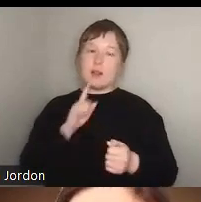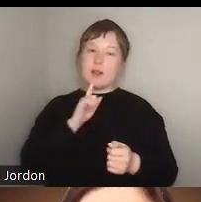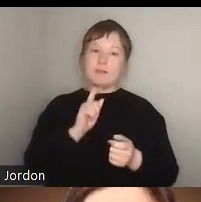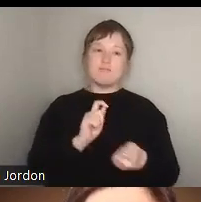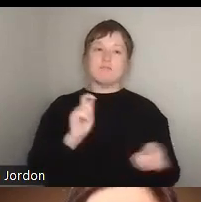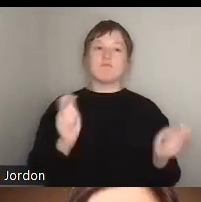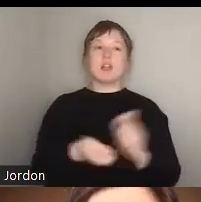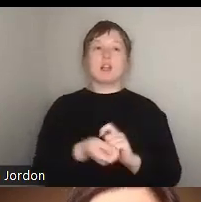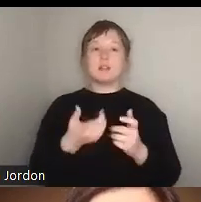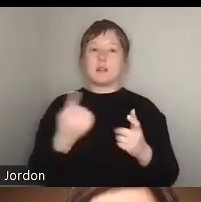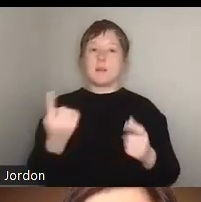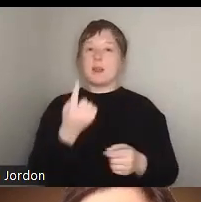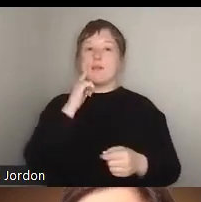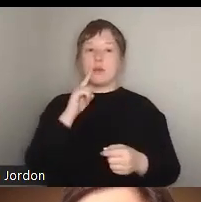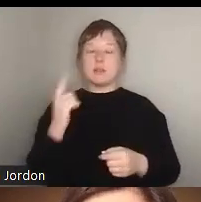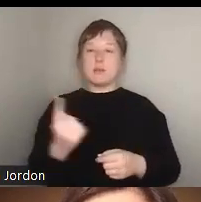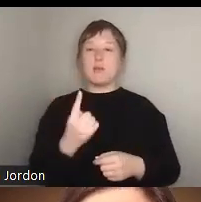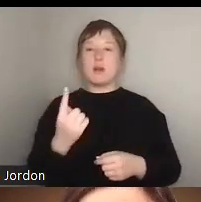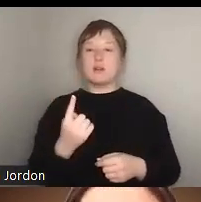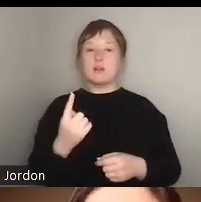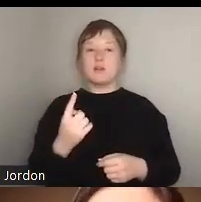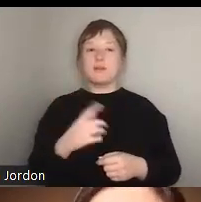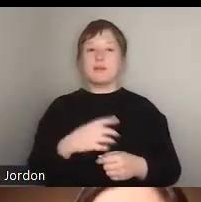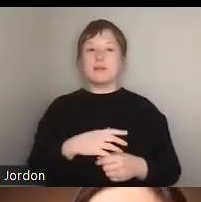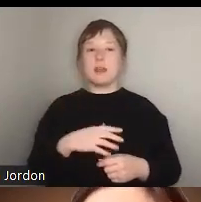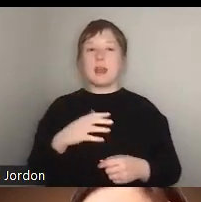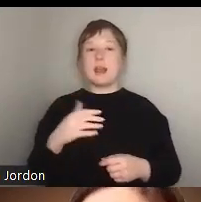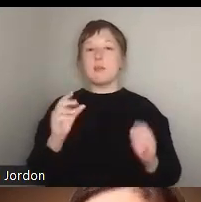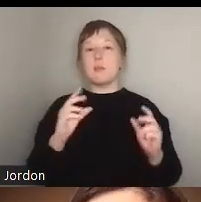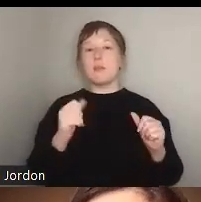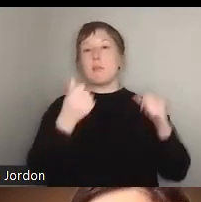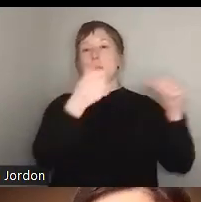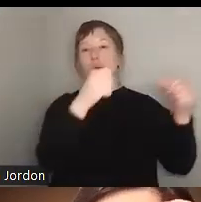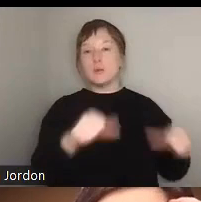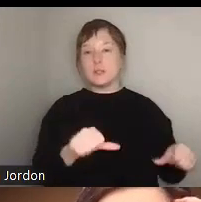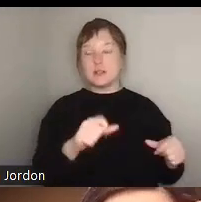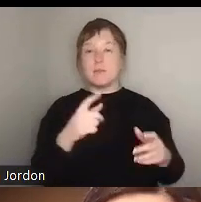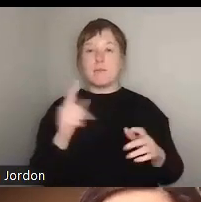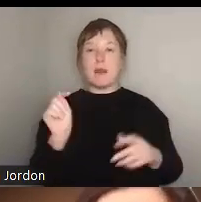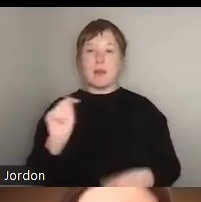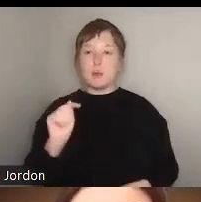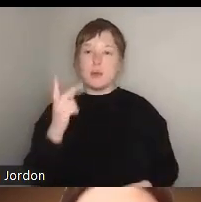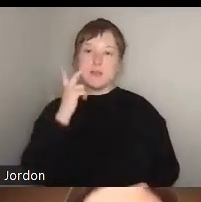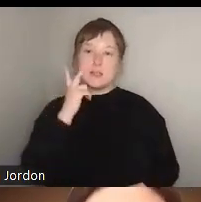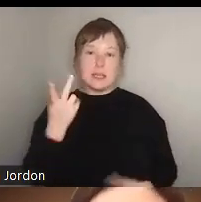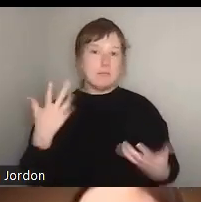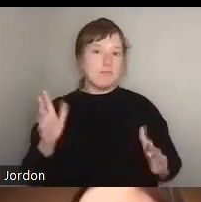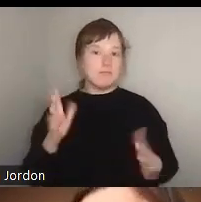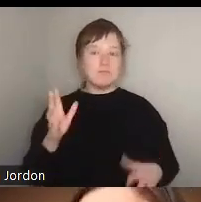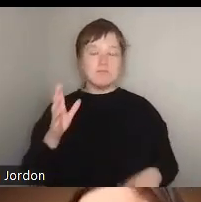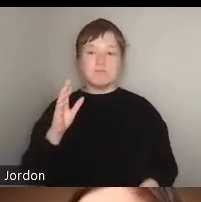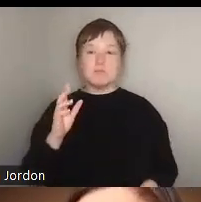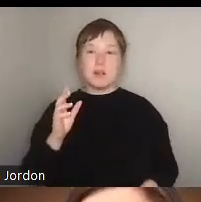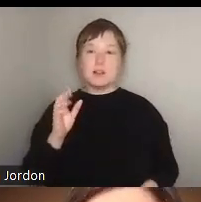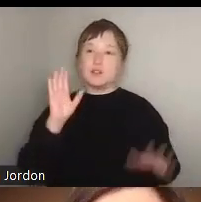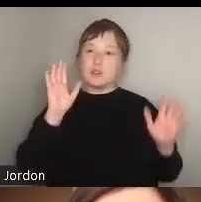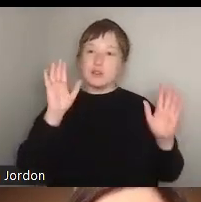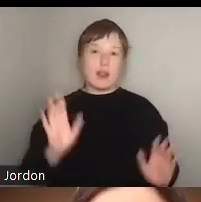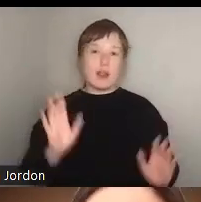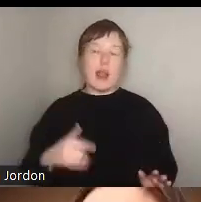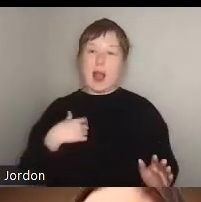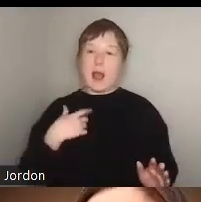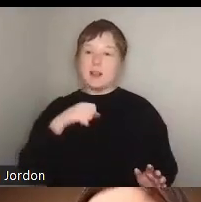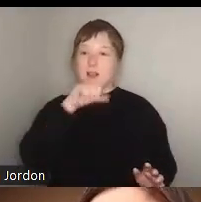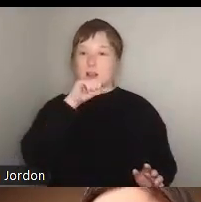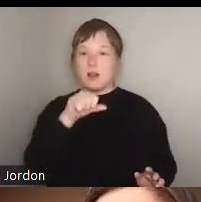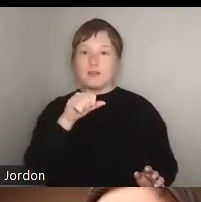somebody. And also having those posted up in bathrooms is something I've seen done, which is actually great. I will say for myself,